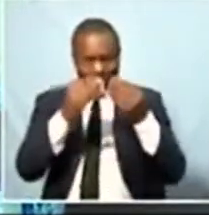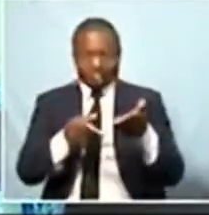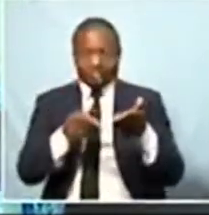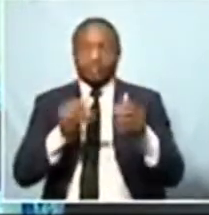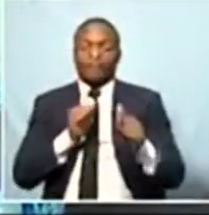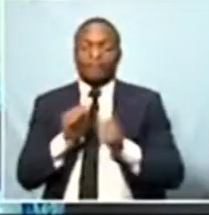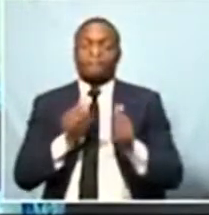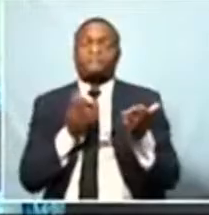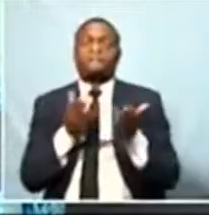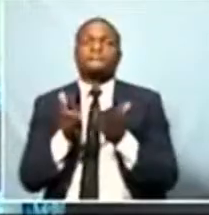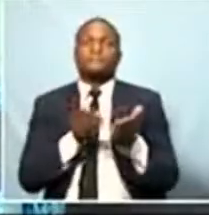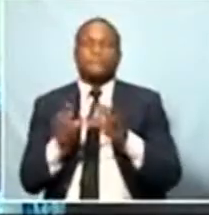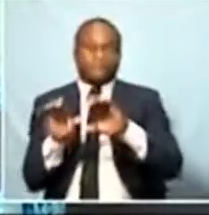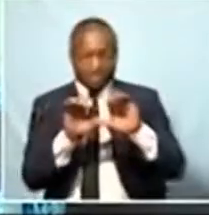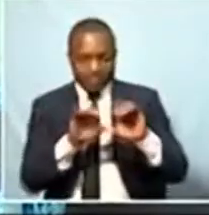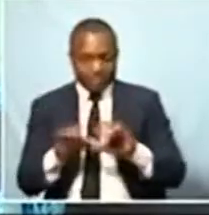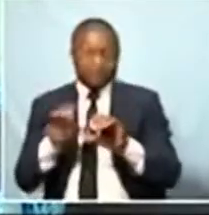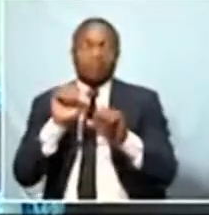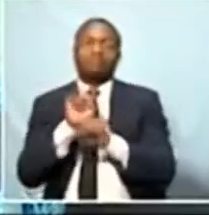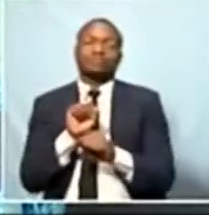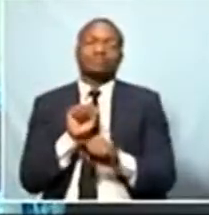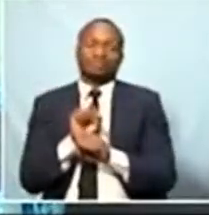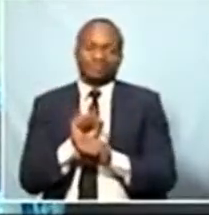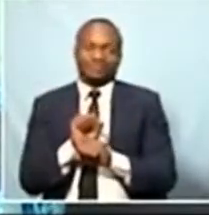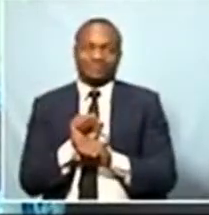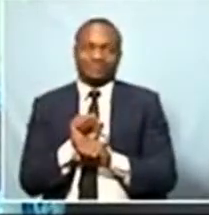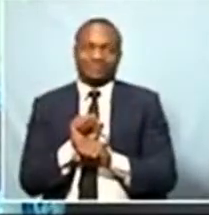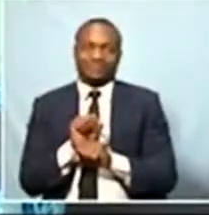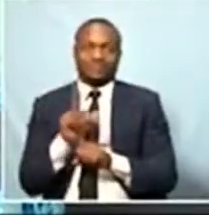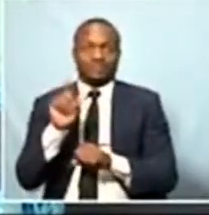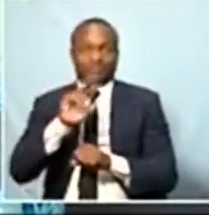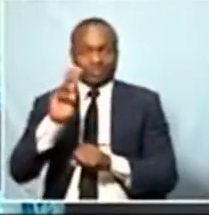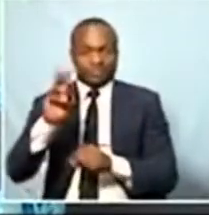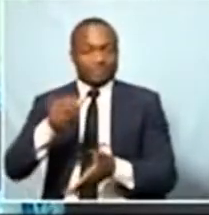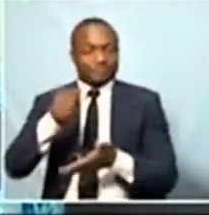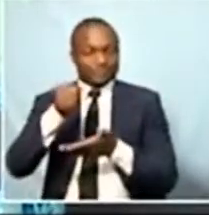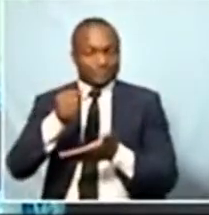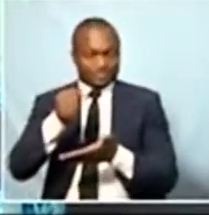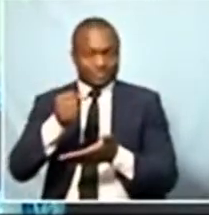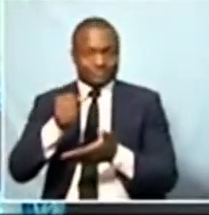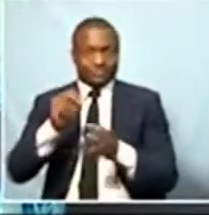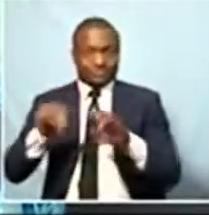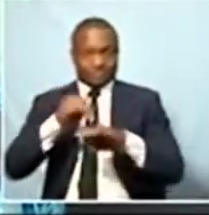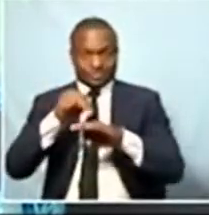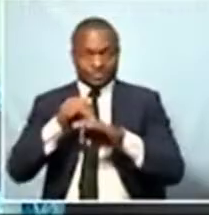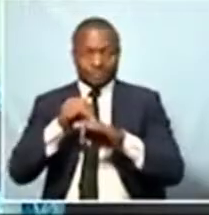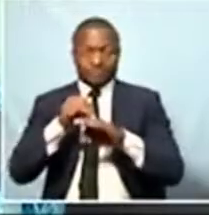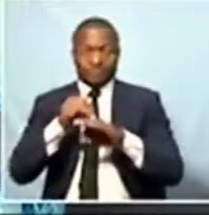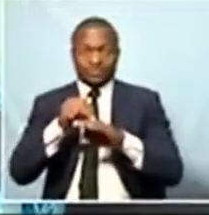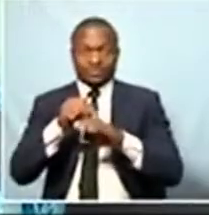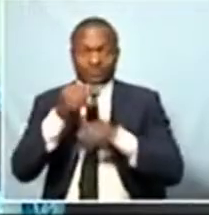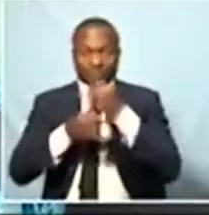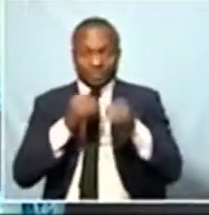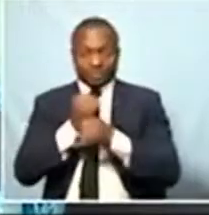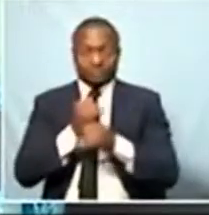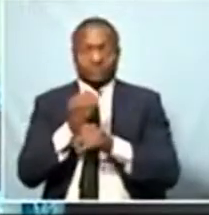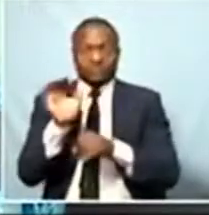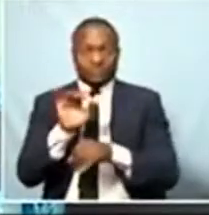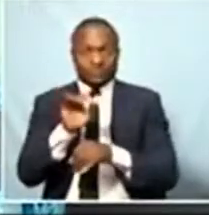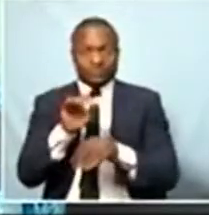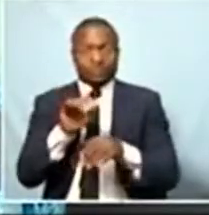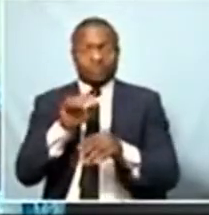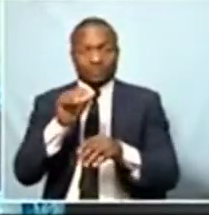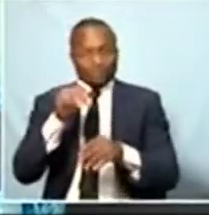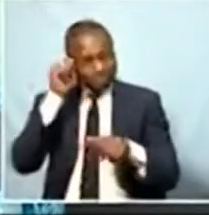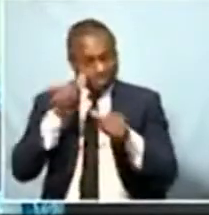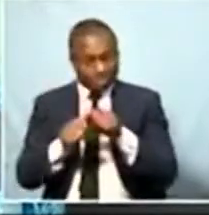administrative services in fulfilling its mandate and functions. How the 2026 budget aligns with national and international commitments, the Commission